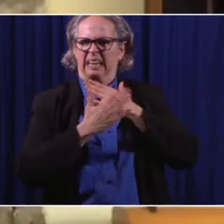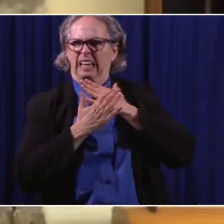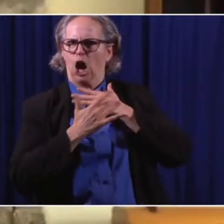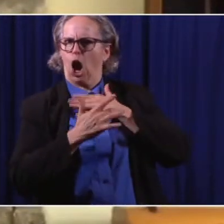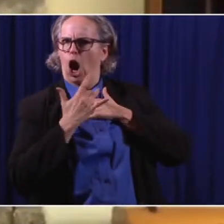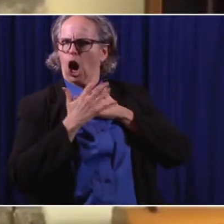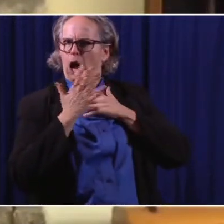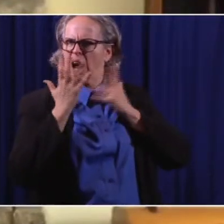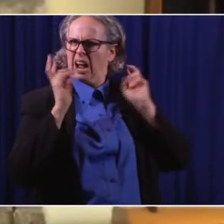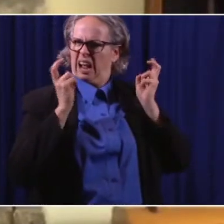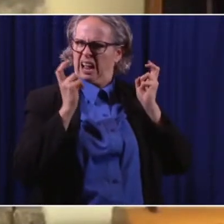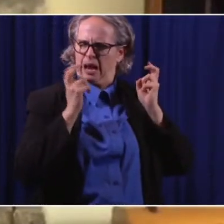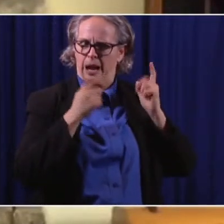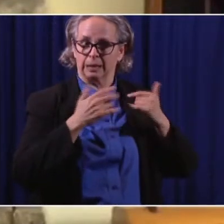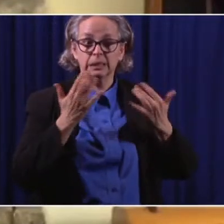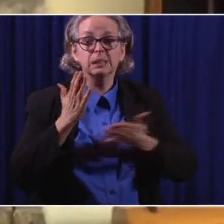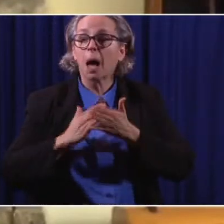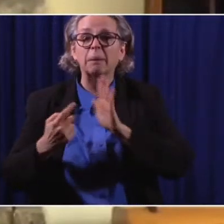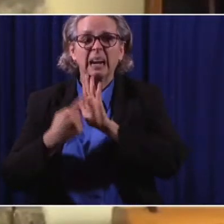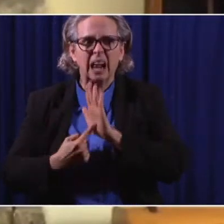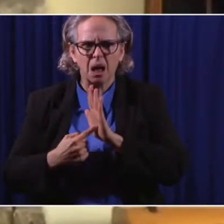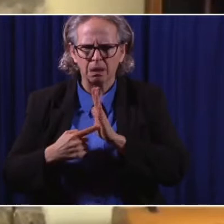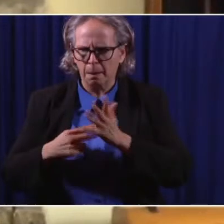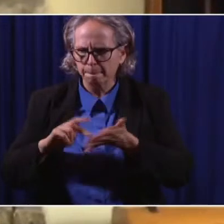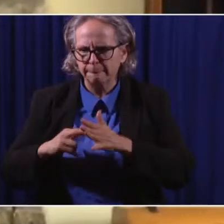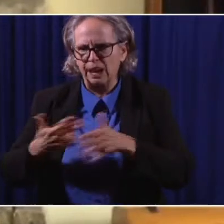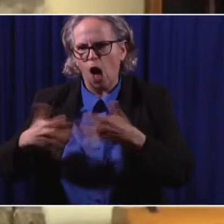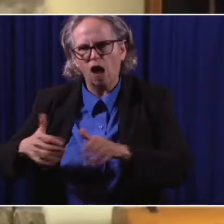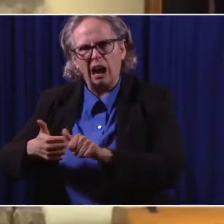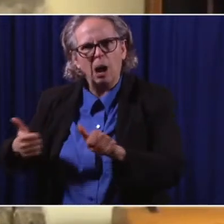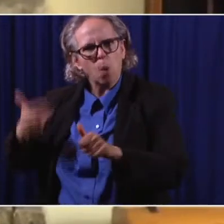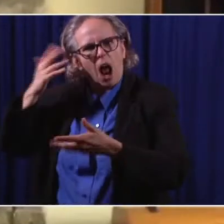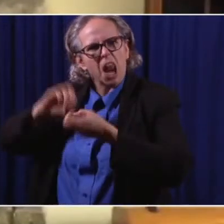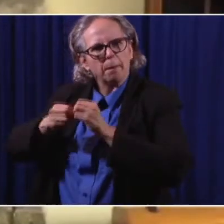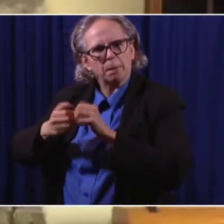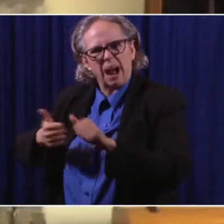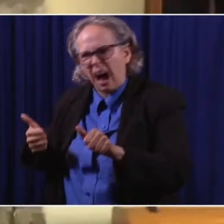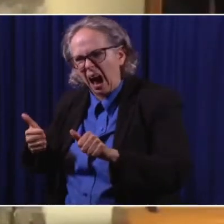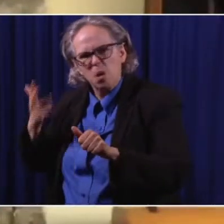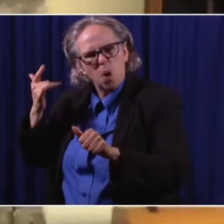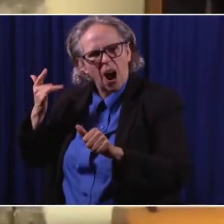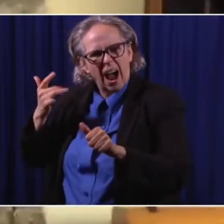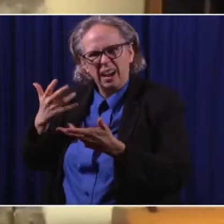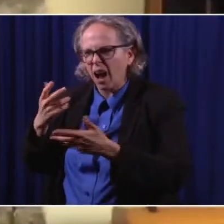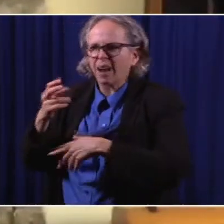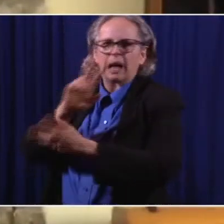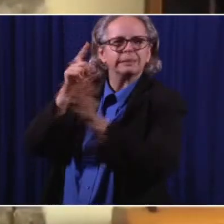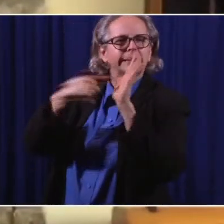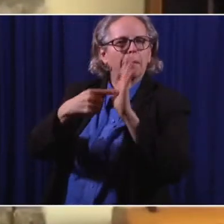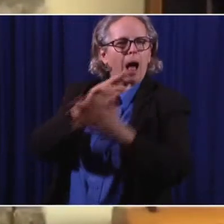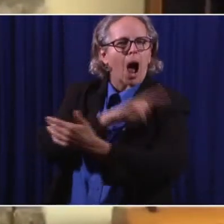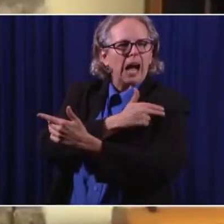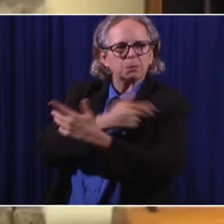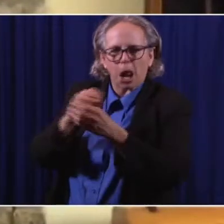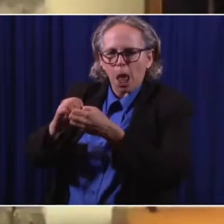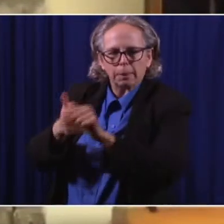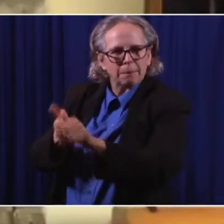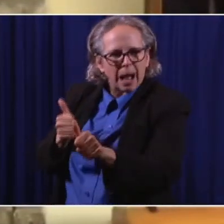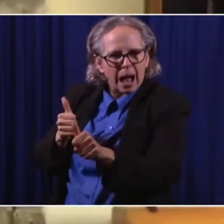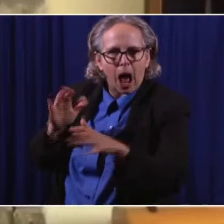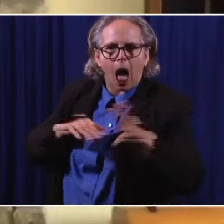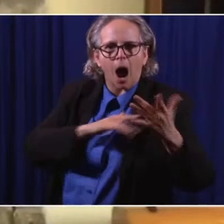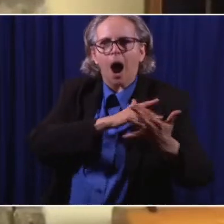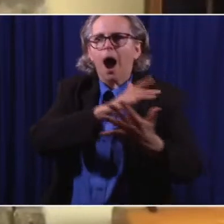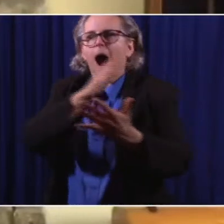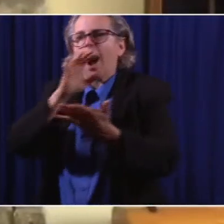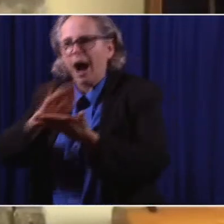late indicators. For example, hospital. More and more people coming into that hospital.